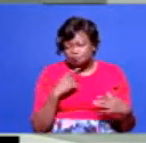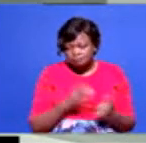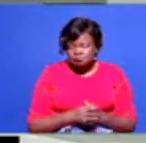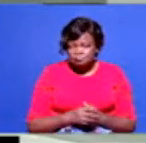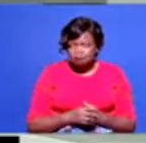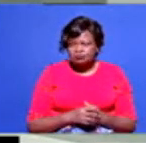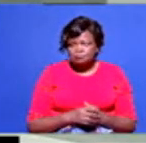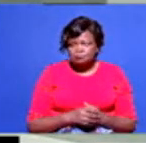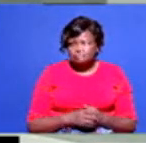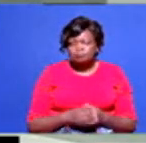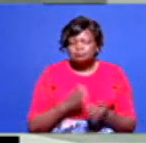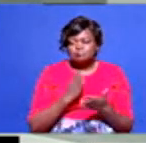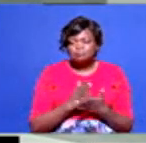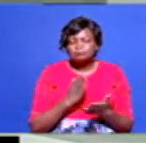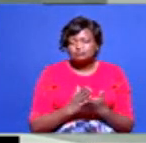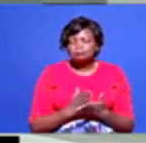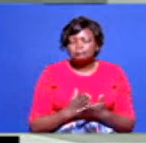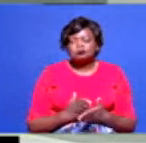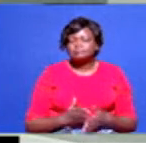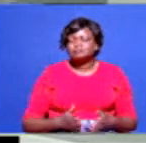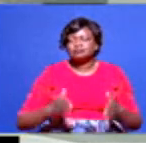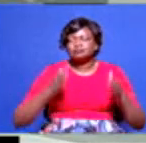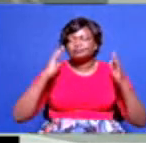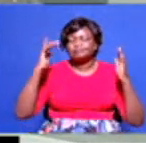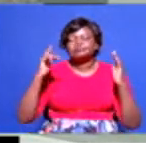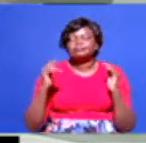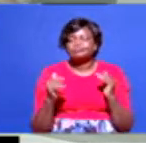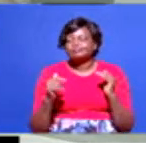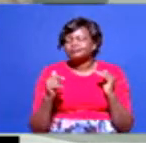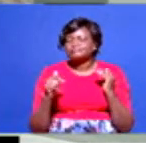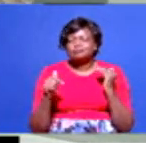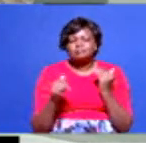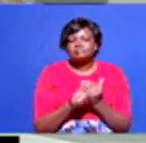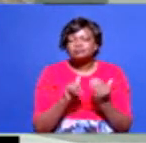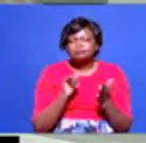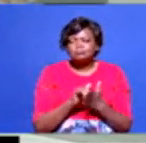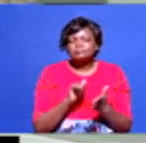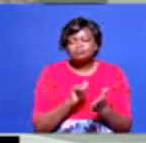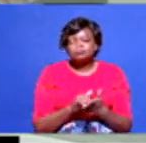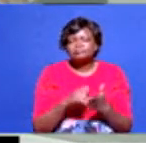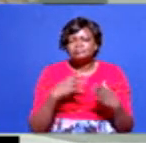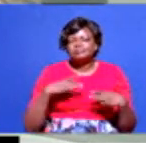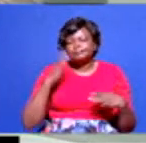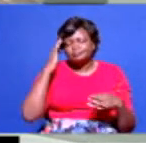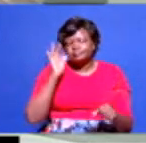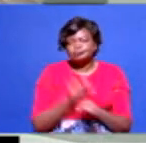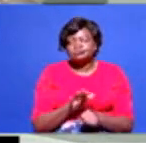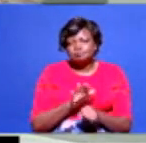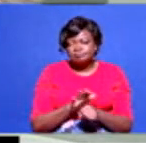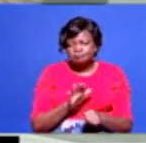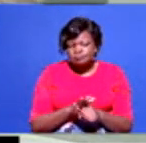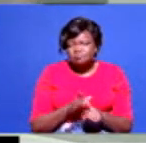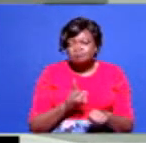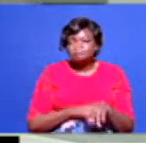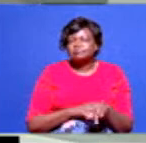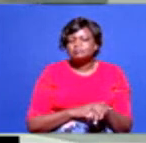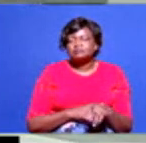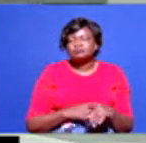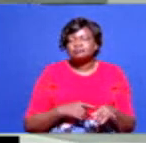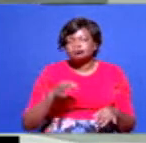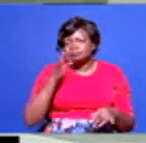great legacy that he has left behind. ODM leader Raila Odinga also says the late former president had an